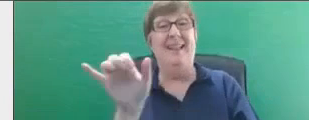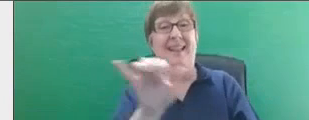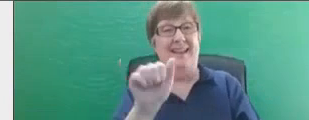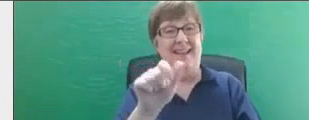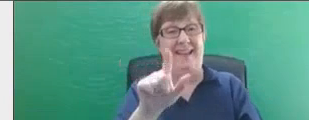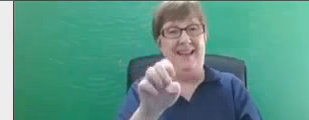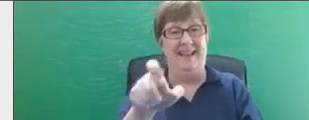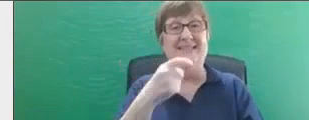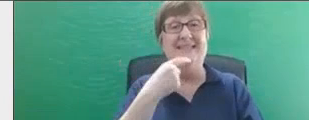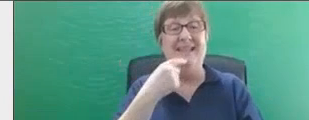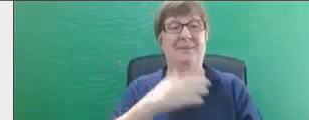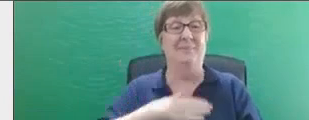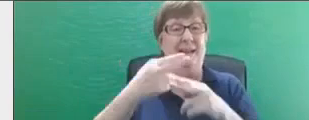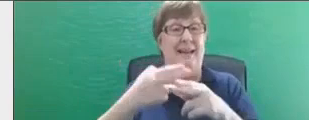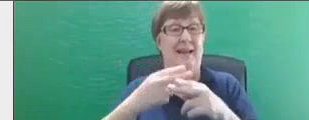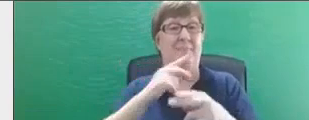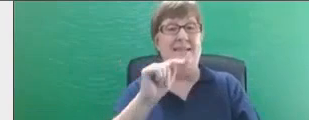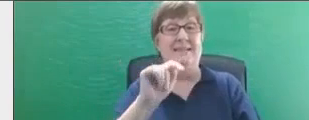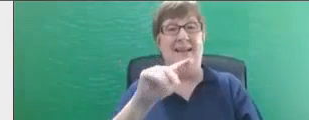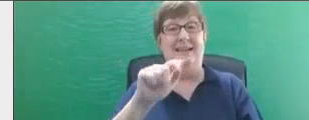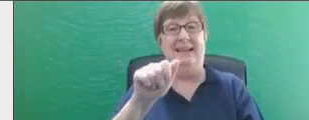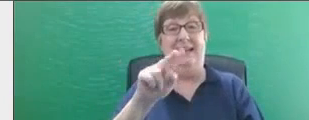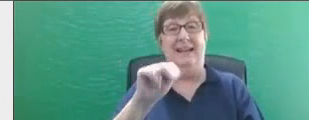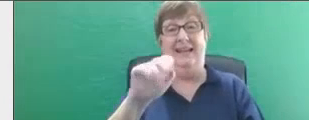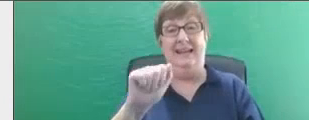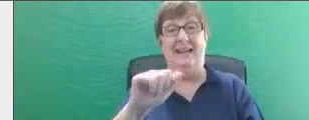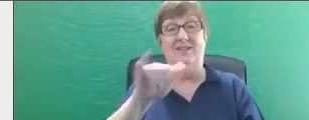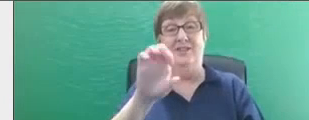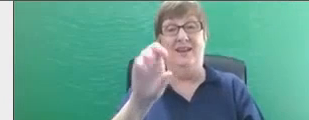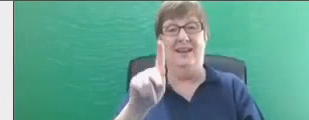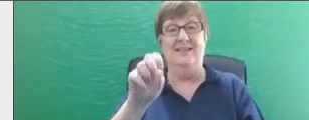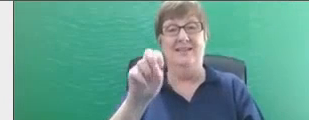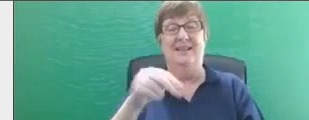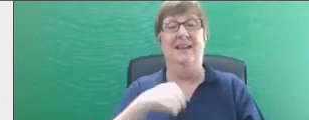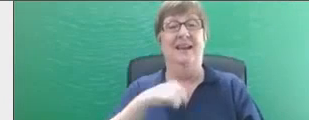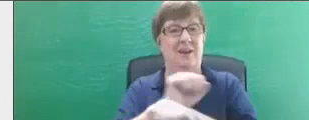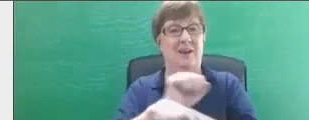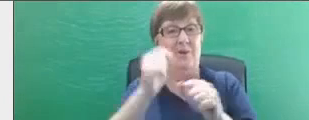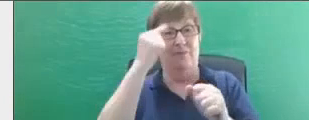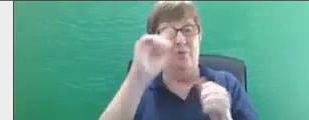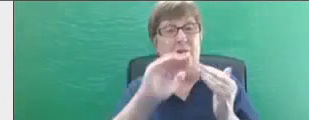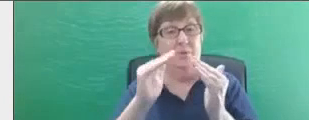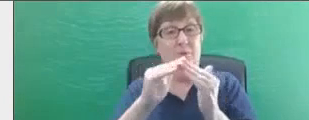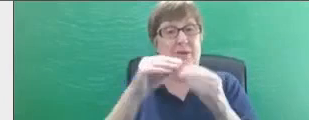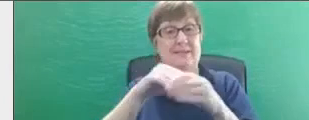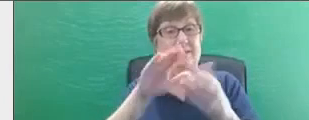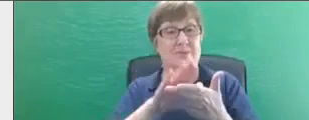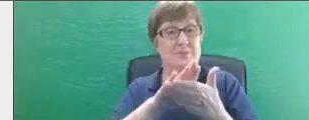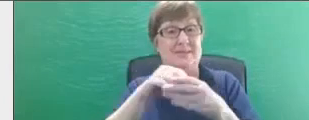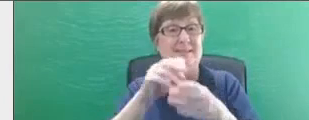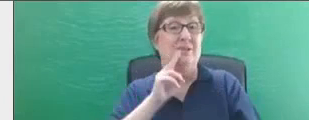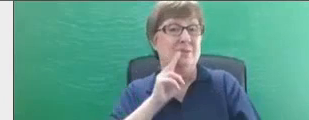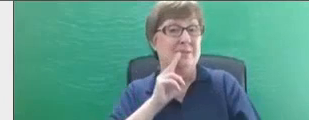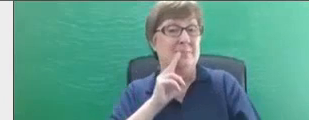said, my name is Titania Jackson. I work for Communities and Schools of Houston. Communities and Schools of Houston is an